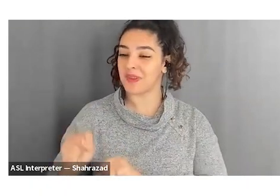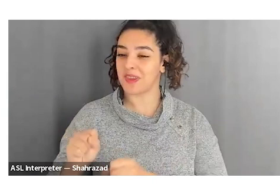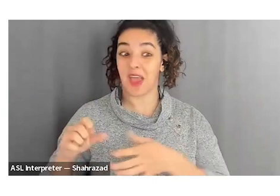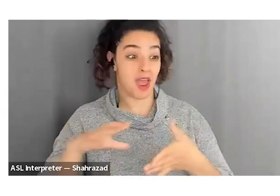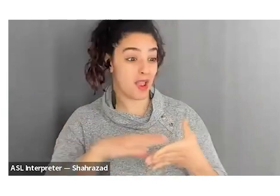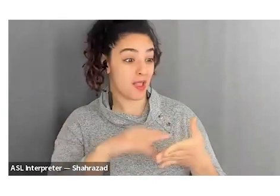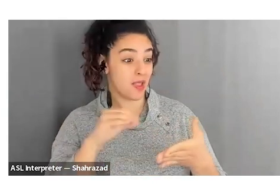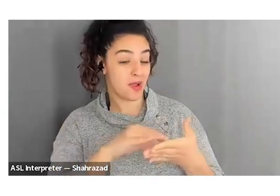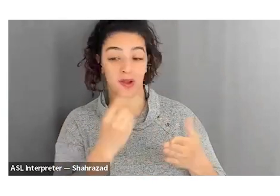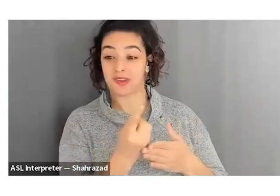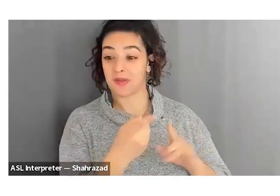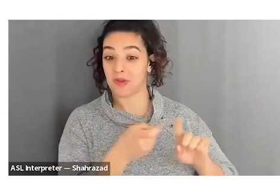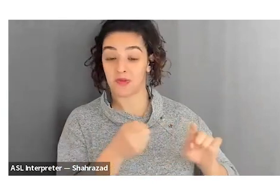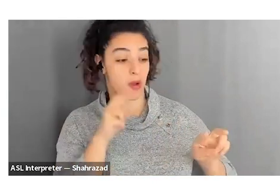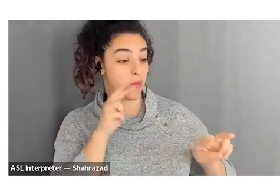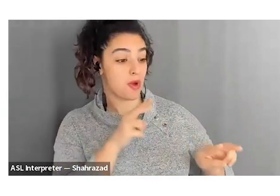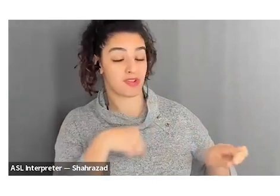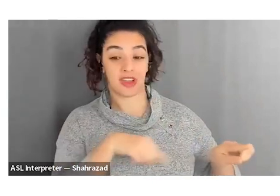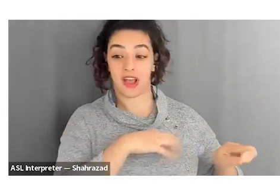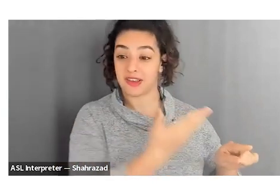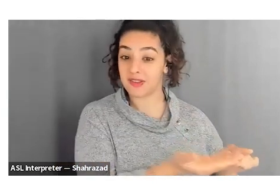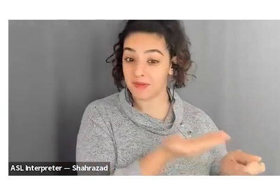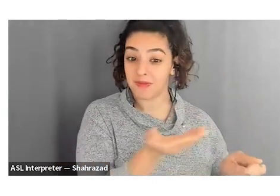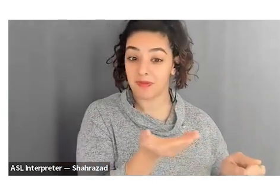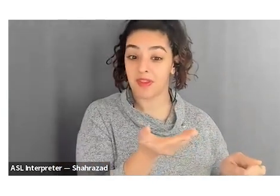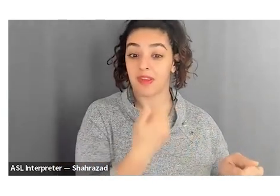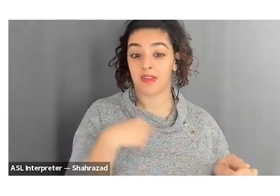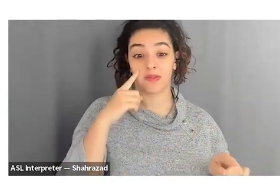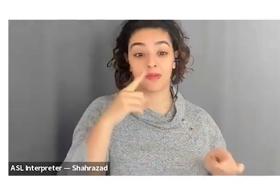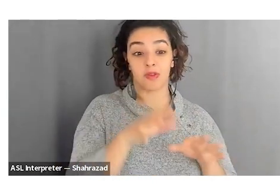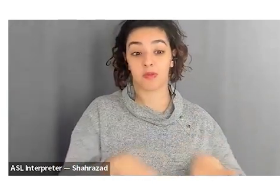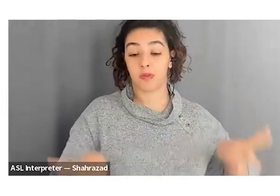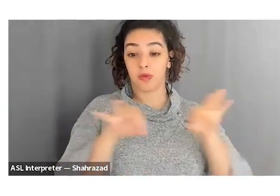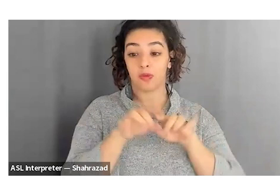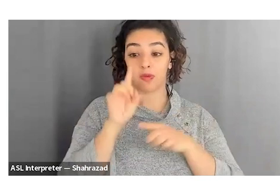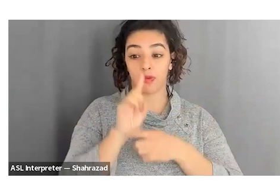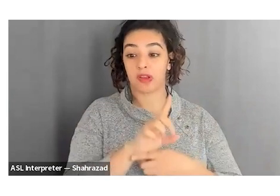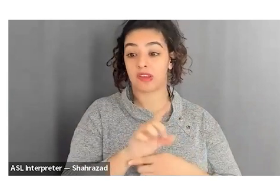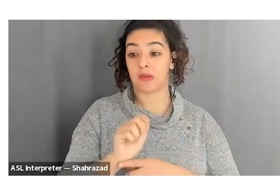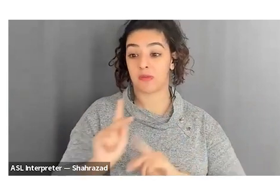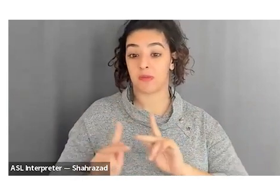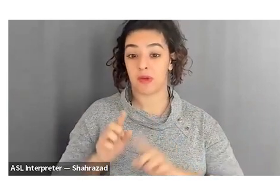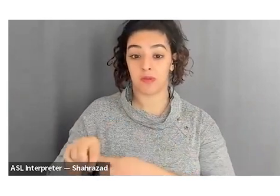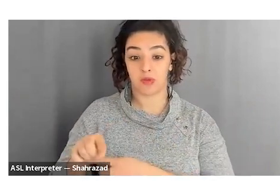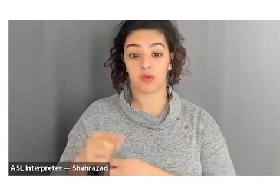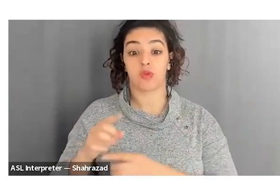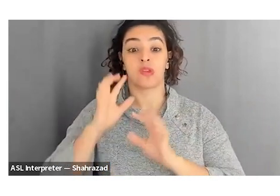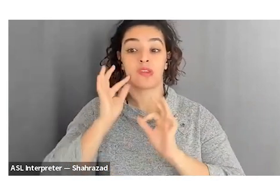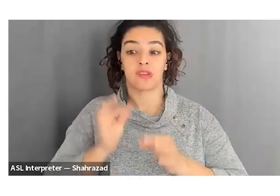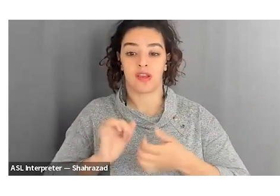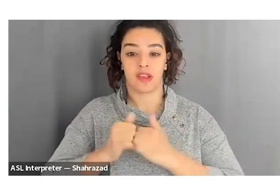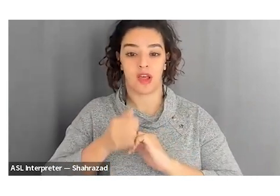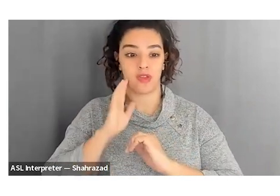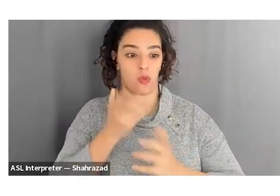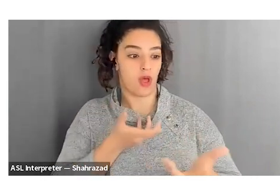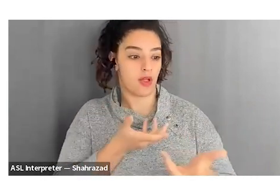how disabled people choose to live, how we actively engage with people. And I think one thing I said to my